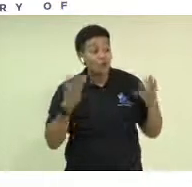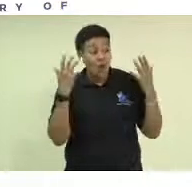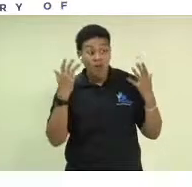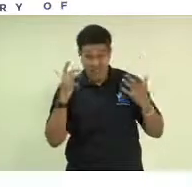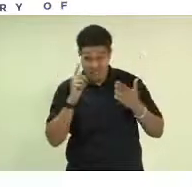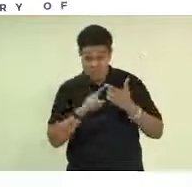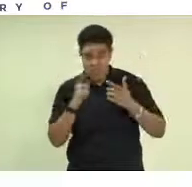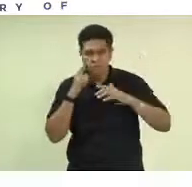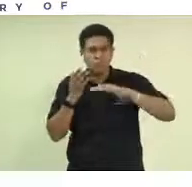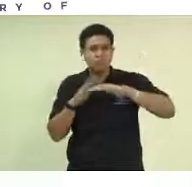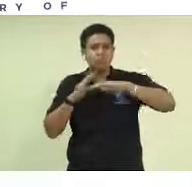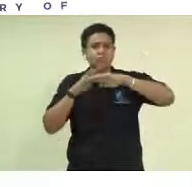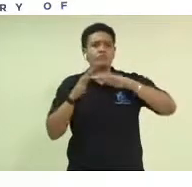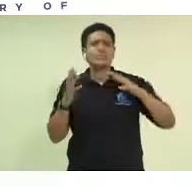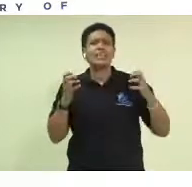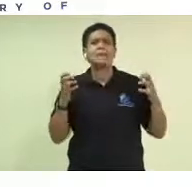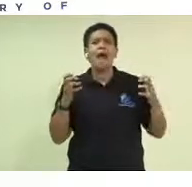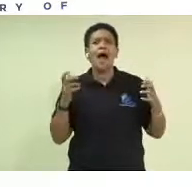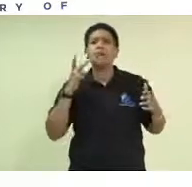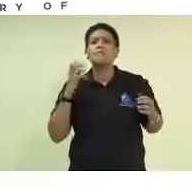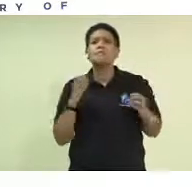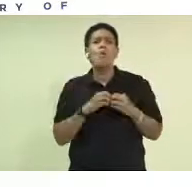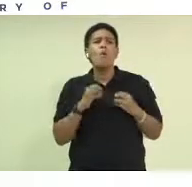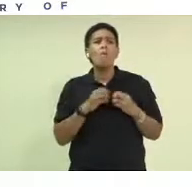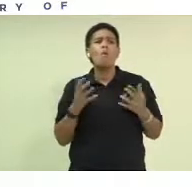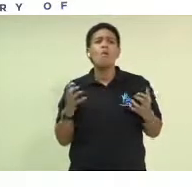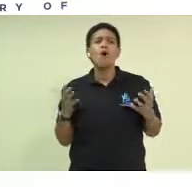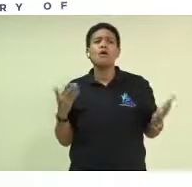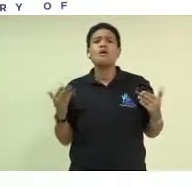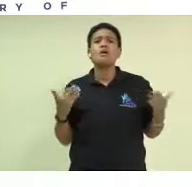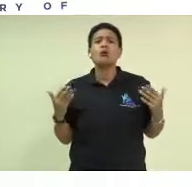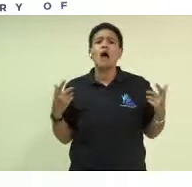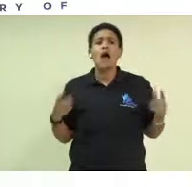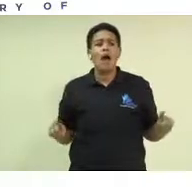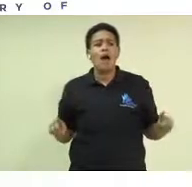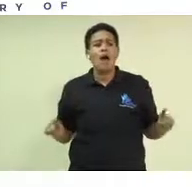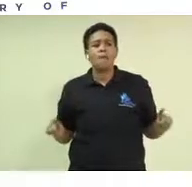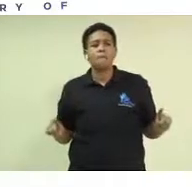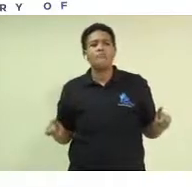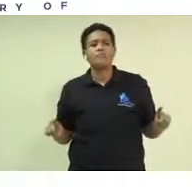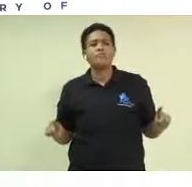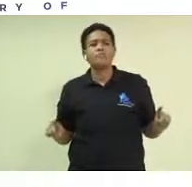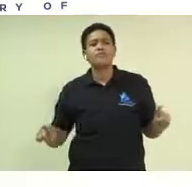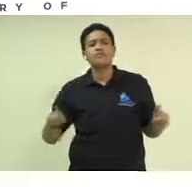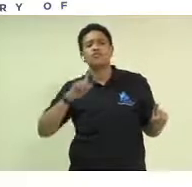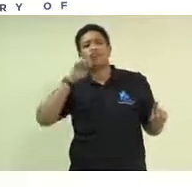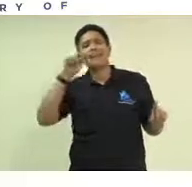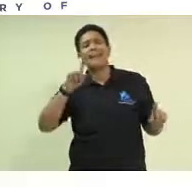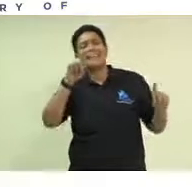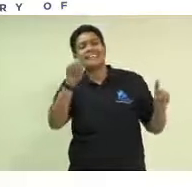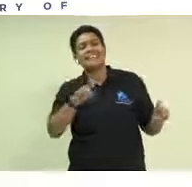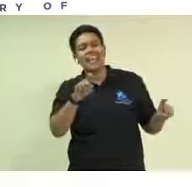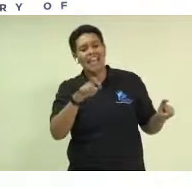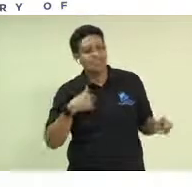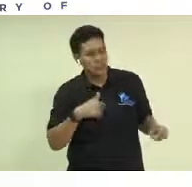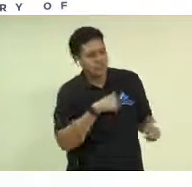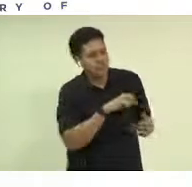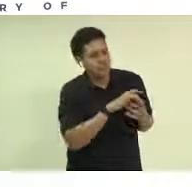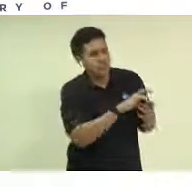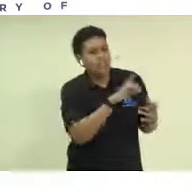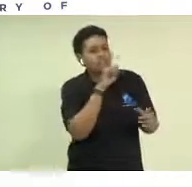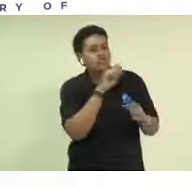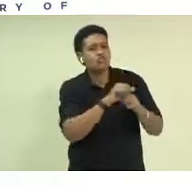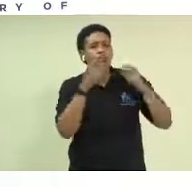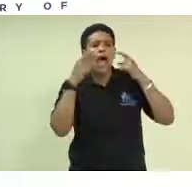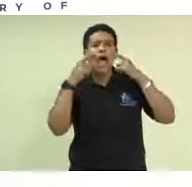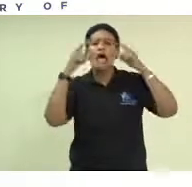and increasing demand. And it has really tested us in terms of achieving